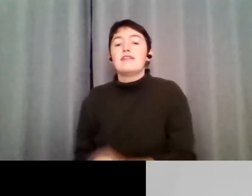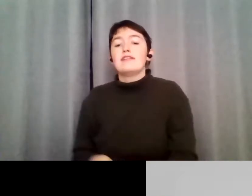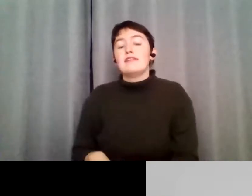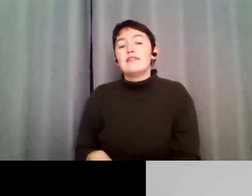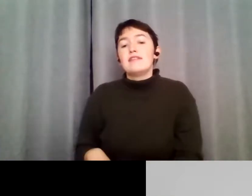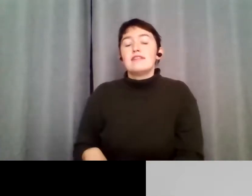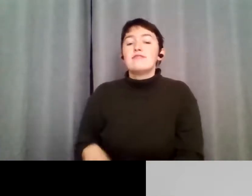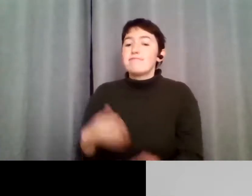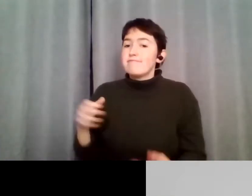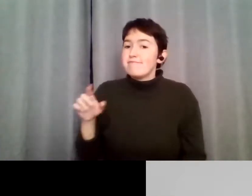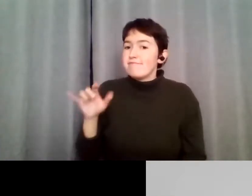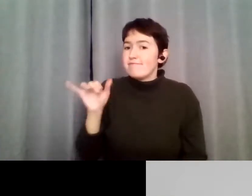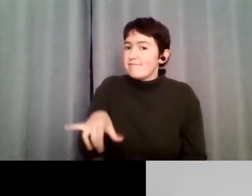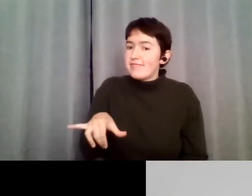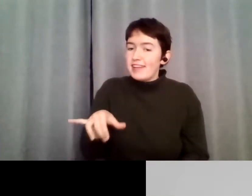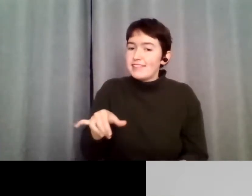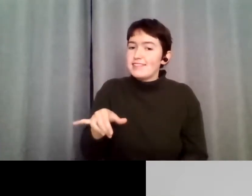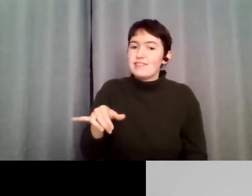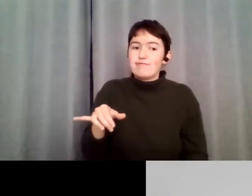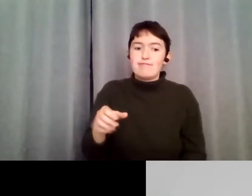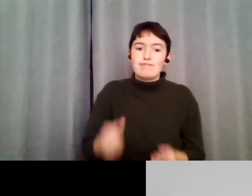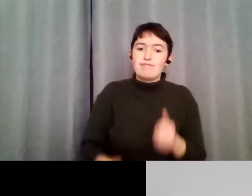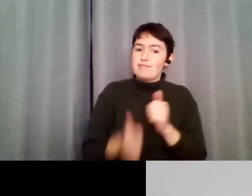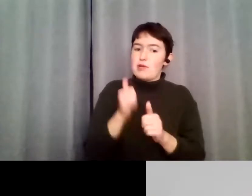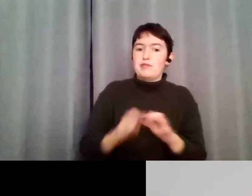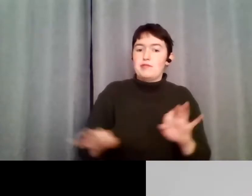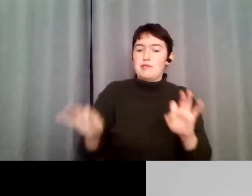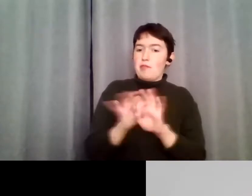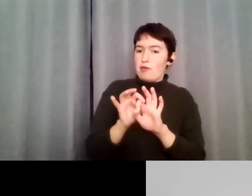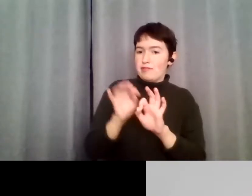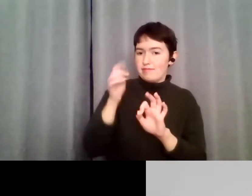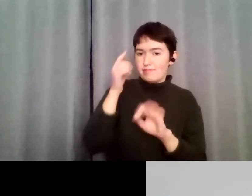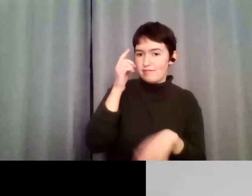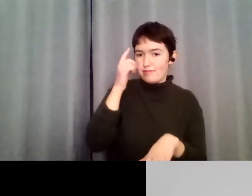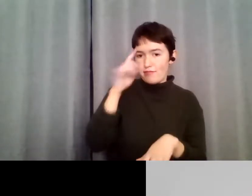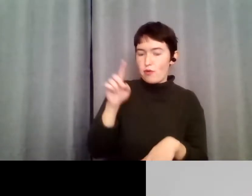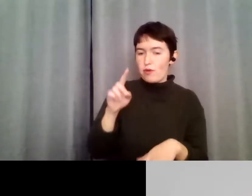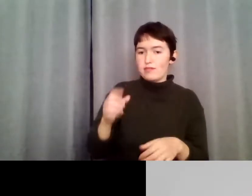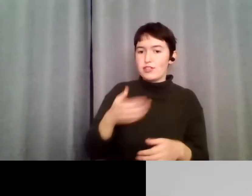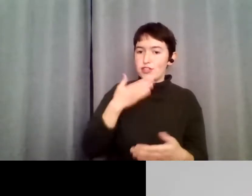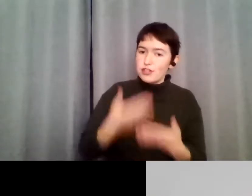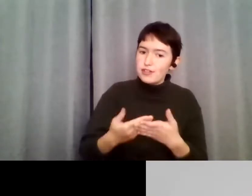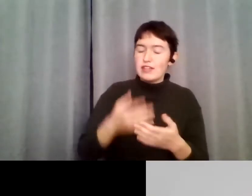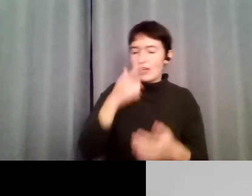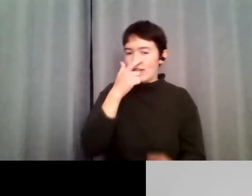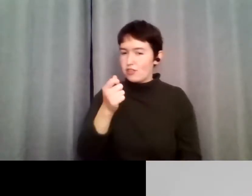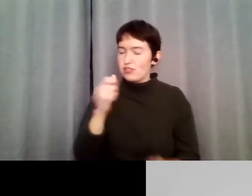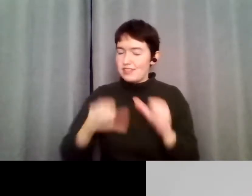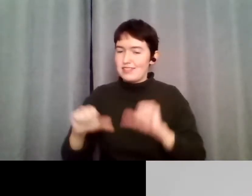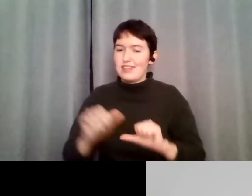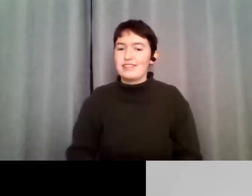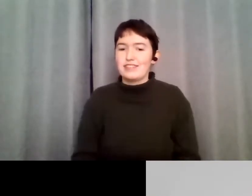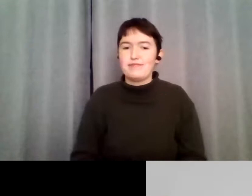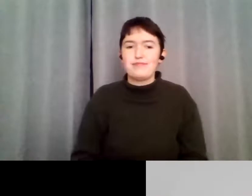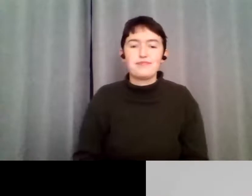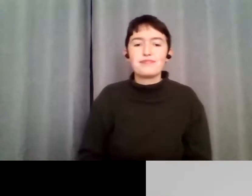the prerequisite for all good and interesting science. Absolutely. Awesome. Thank you so much. Is there anything else that